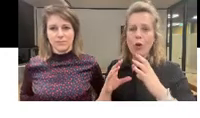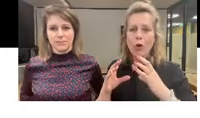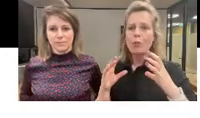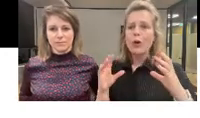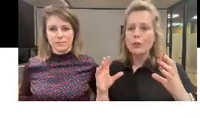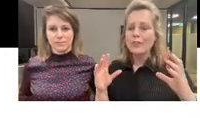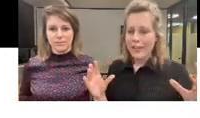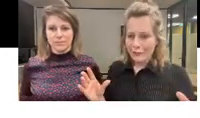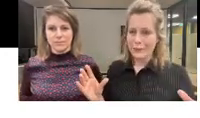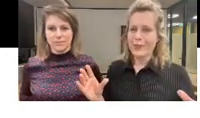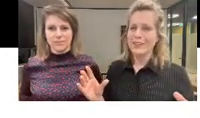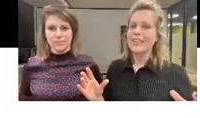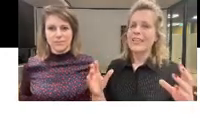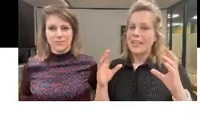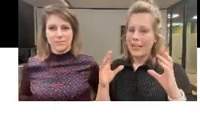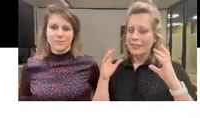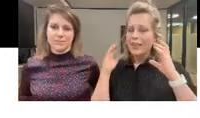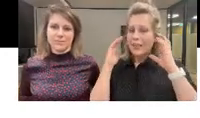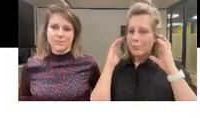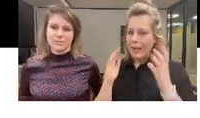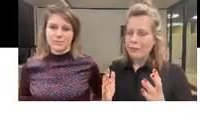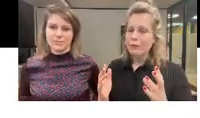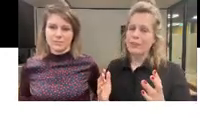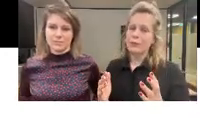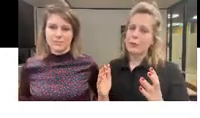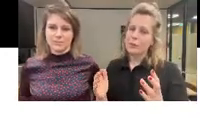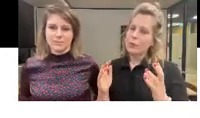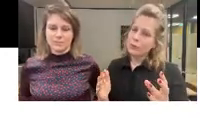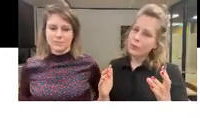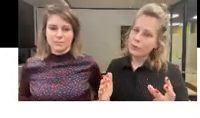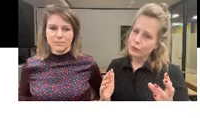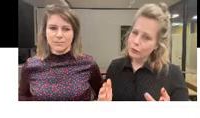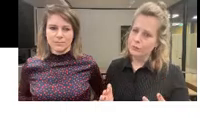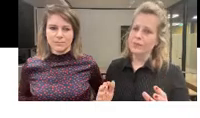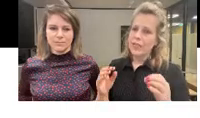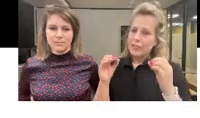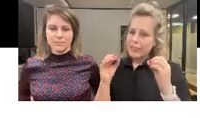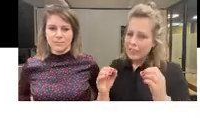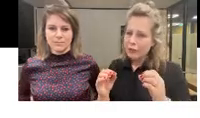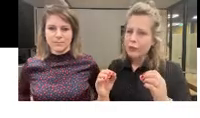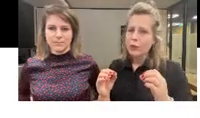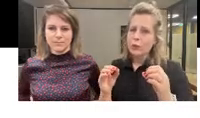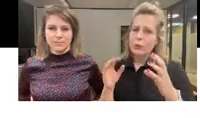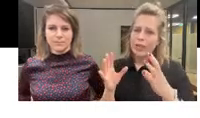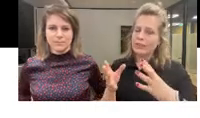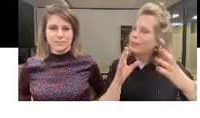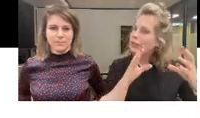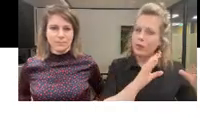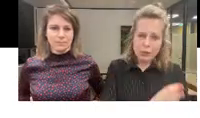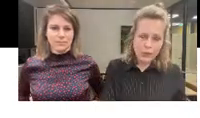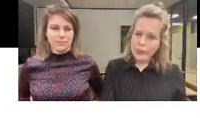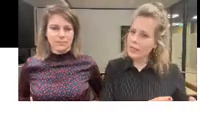Everyone, almost everyone, can benefit from a trauma-focused treatment, even